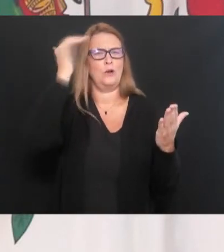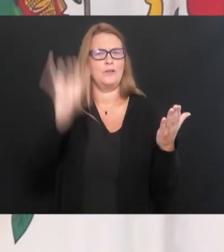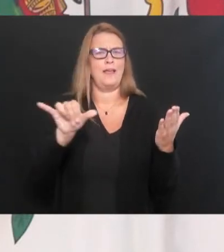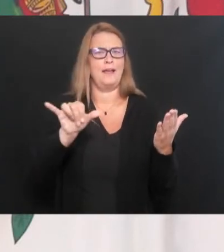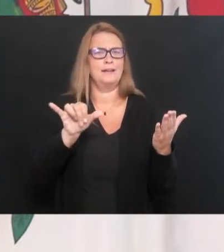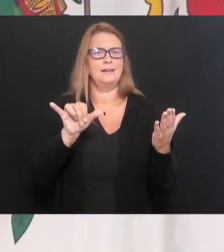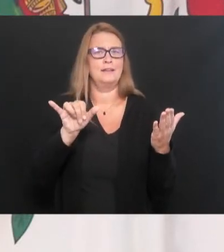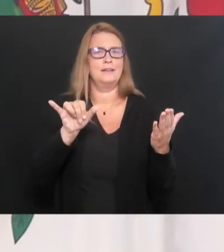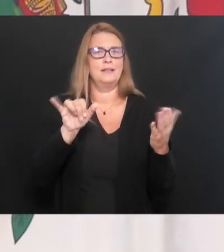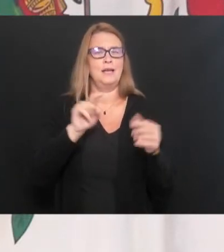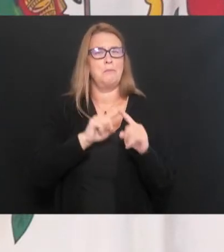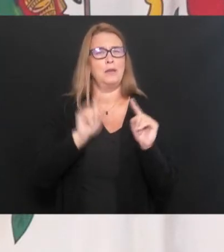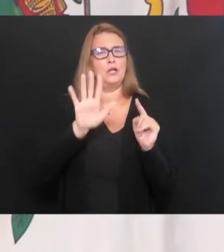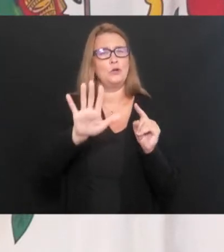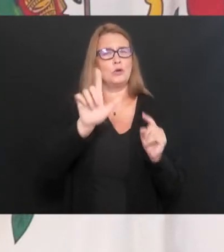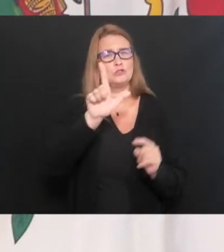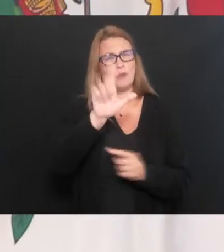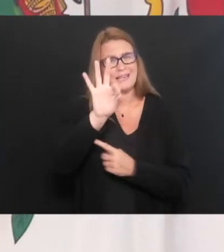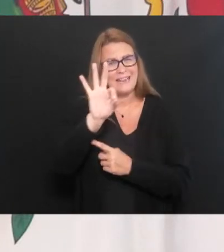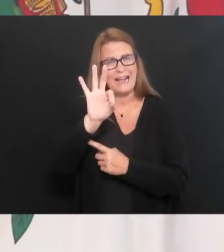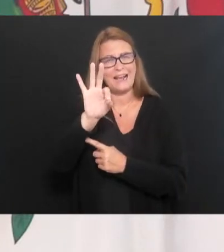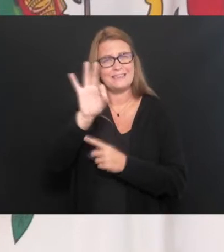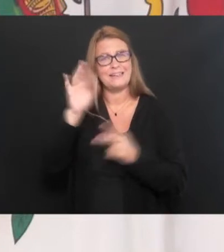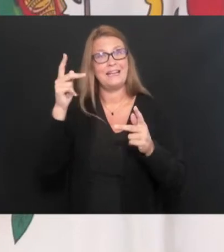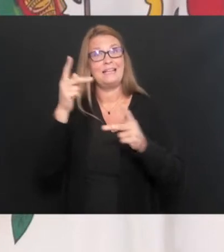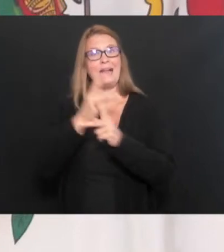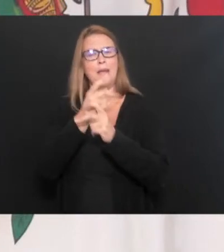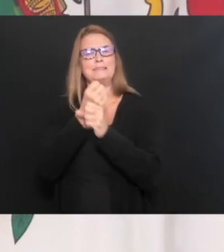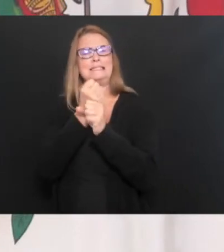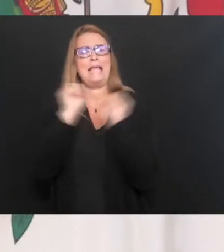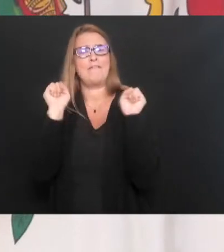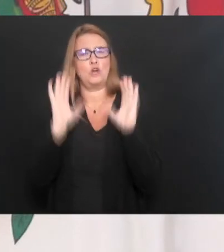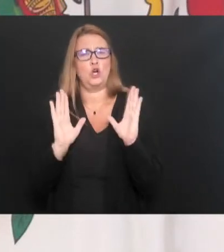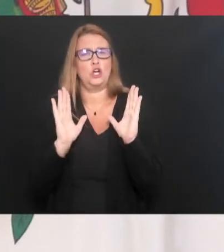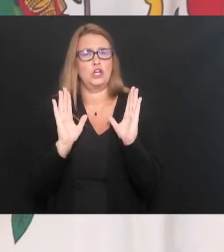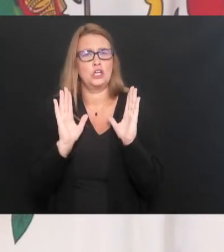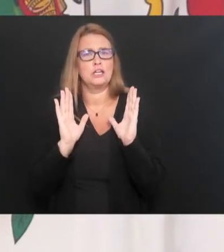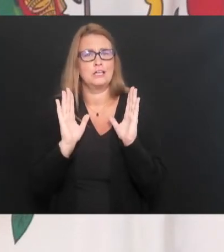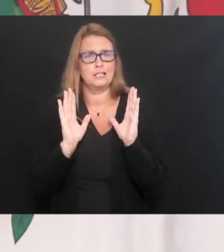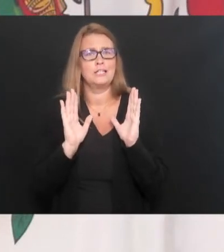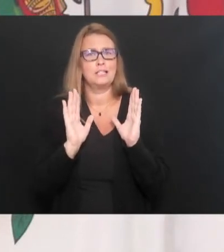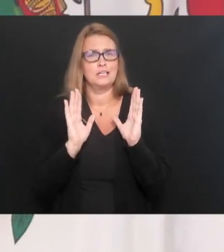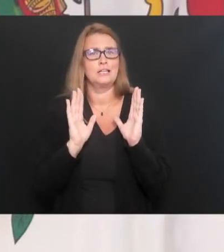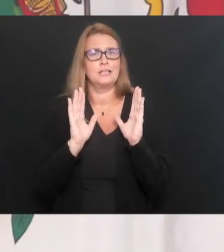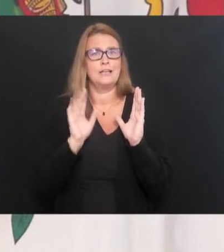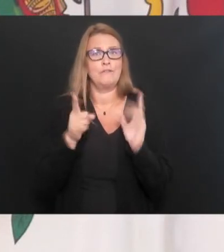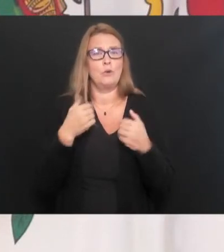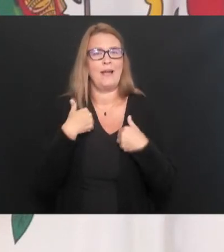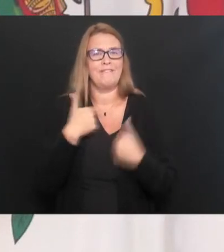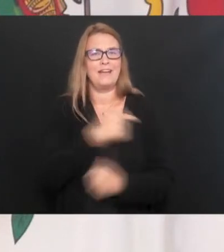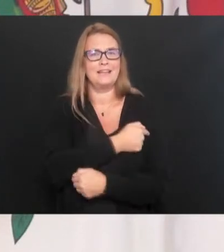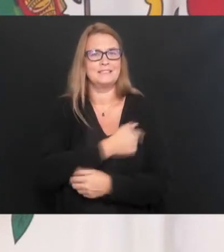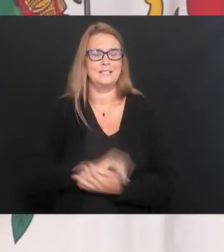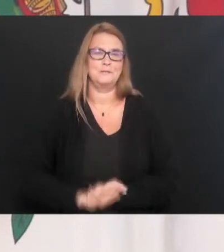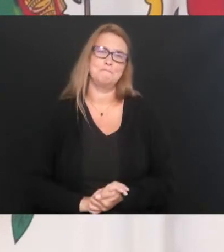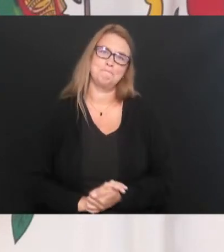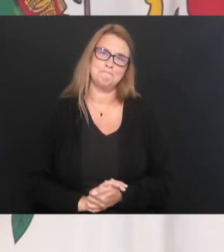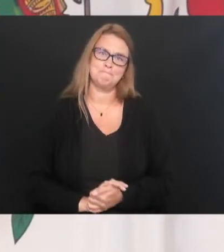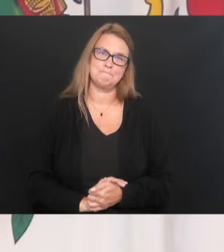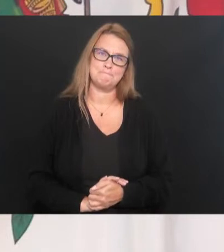But you're 29 times safer if you're vaccinated. Now,